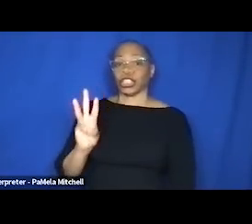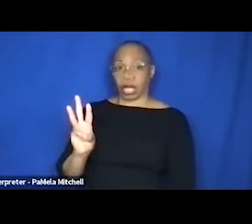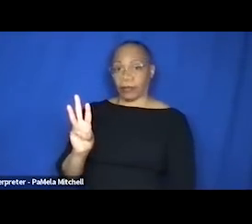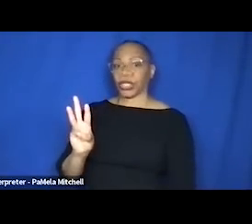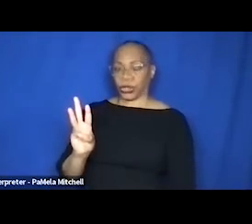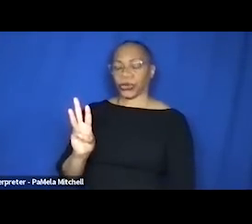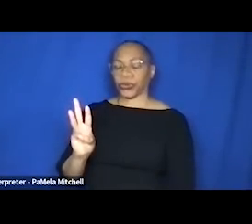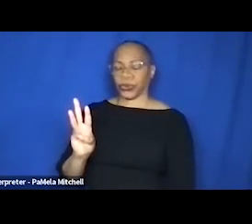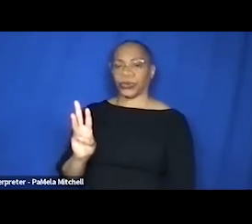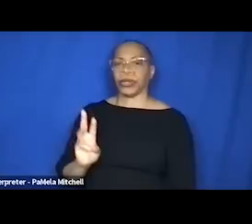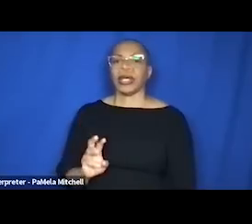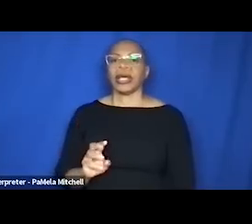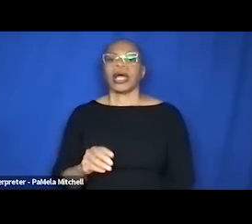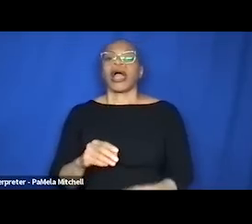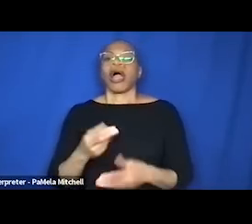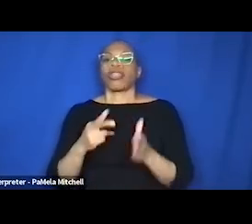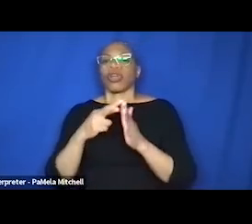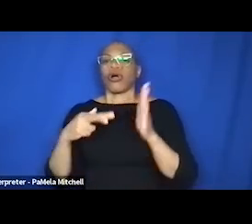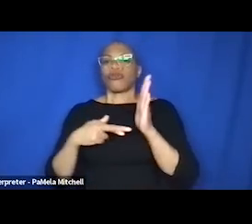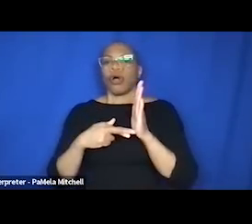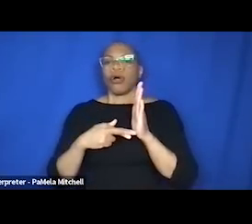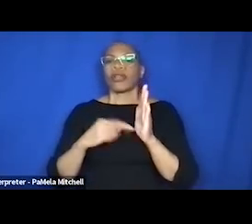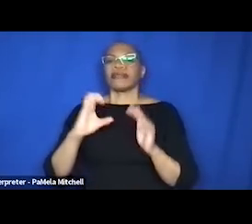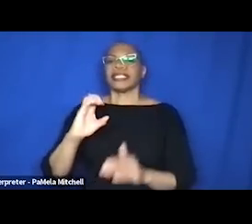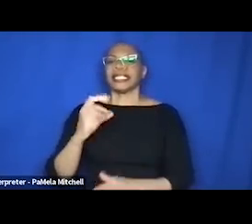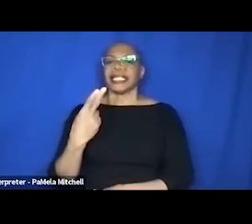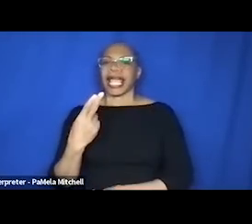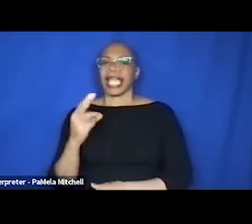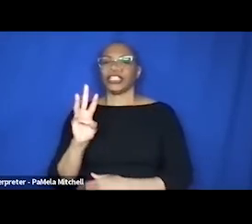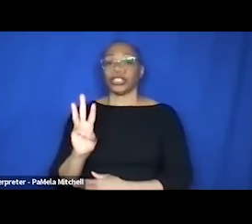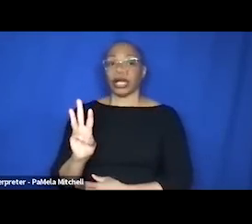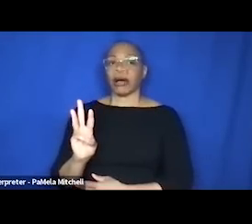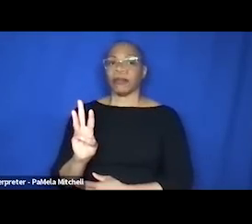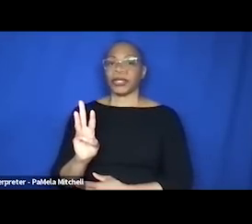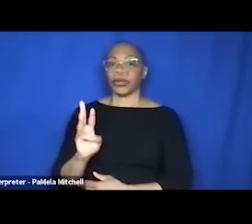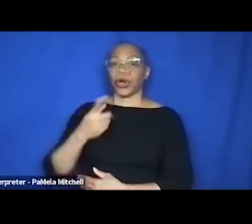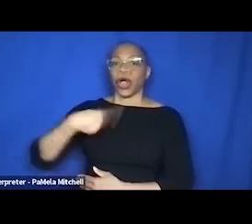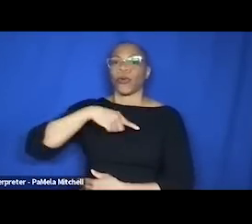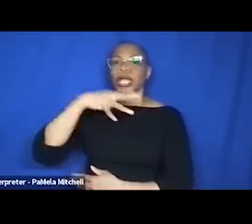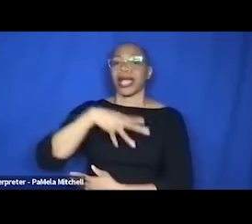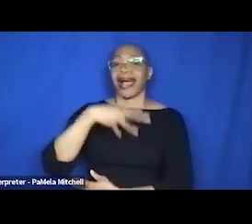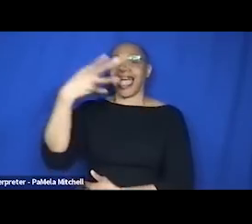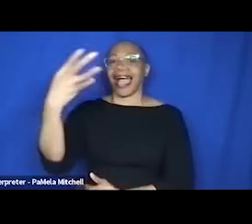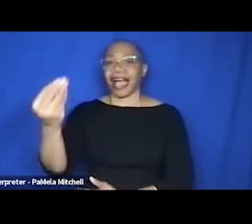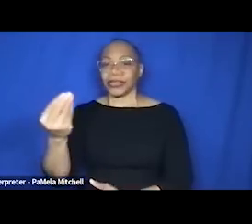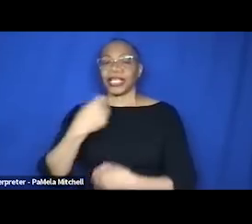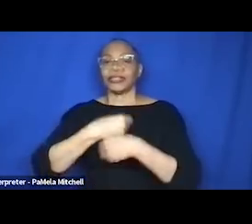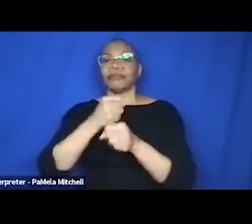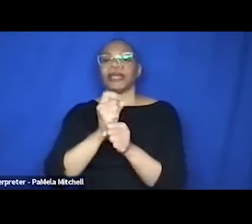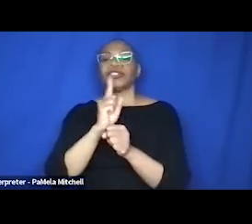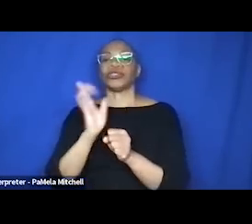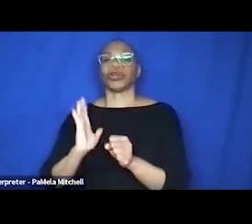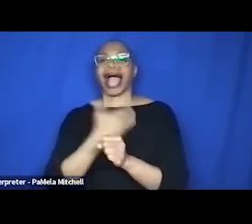So the role of the CHW, community health worker, is we're out there making sure our teams can do their